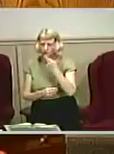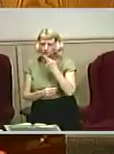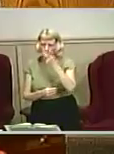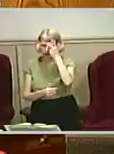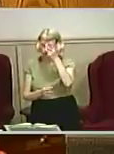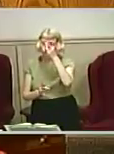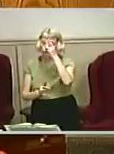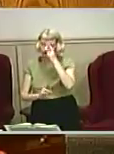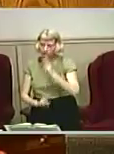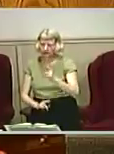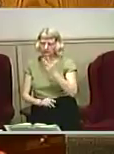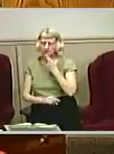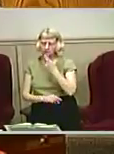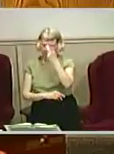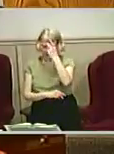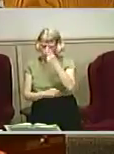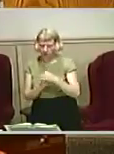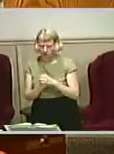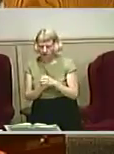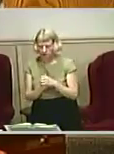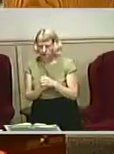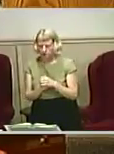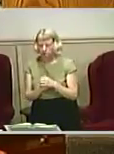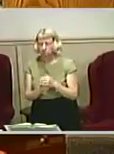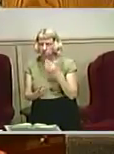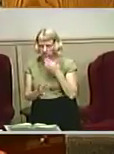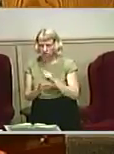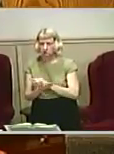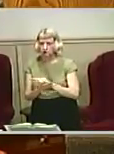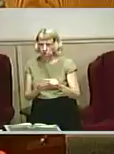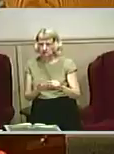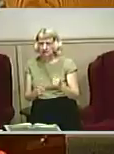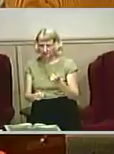and respecting your parents. So we should have a good week.